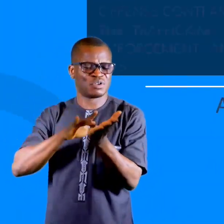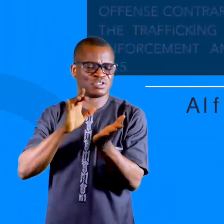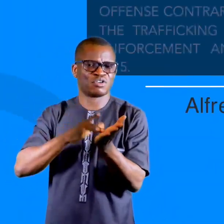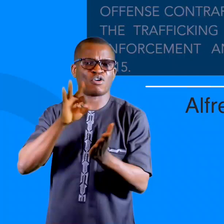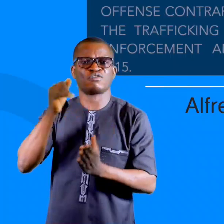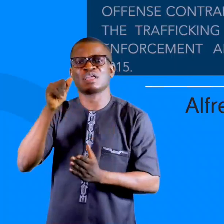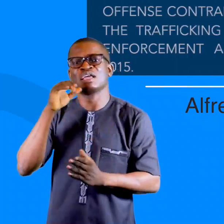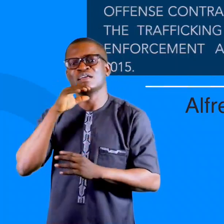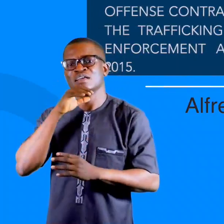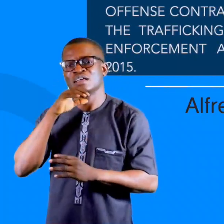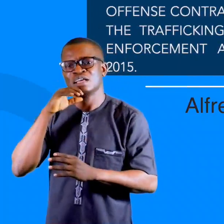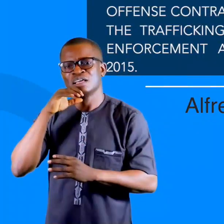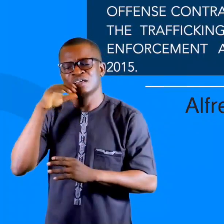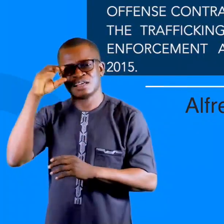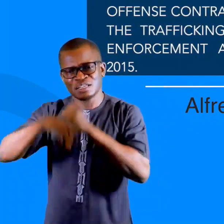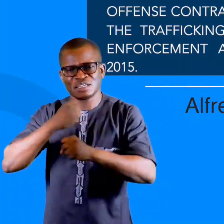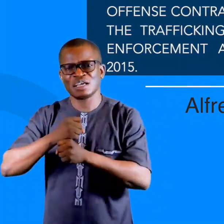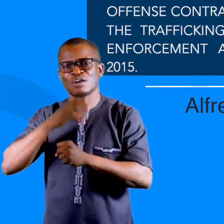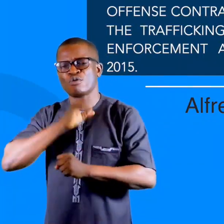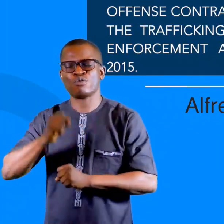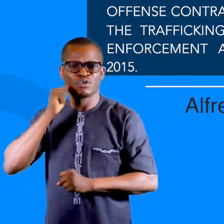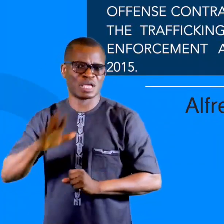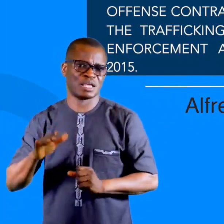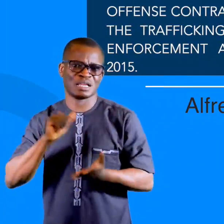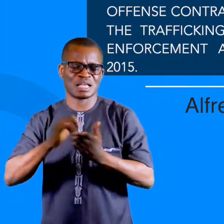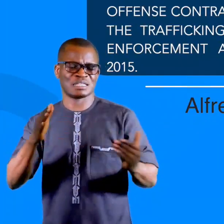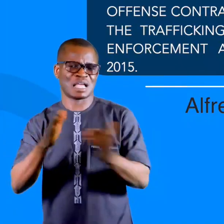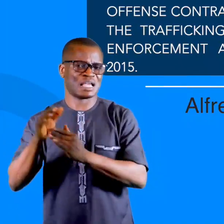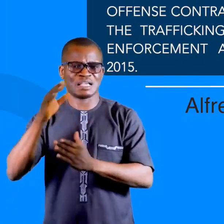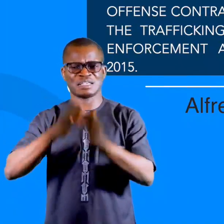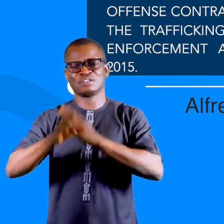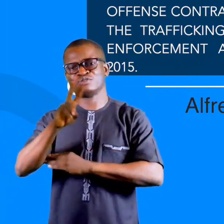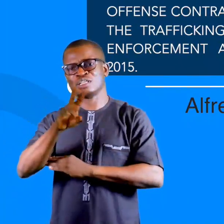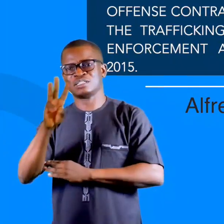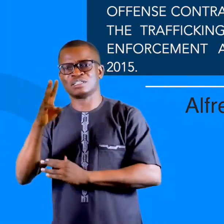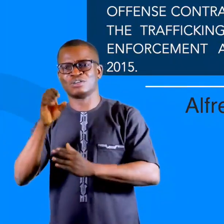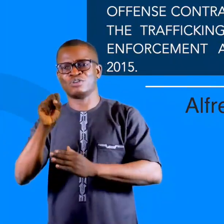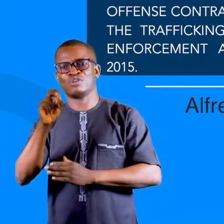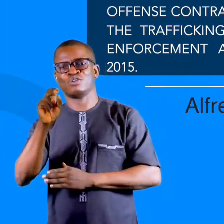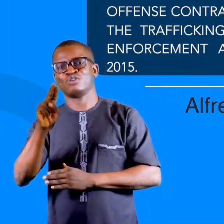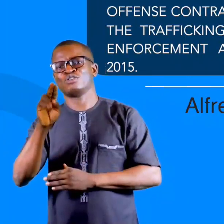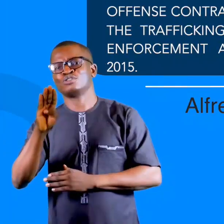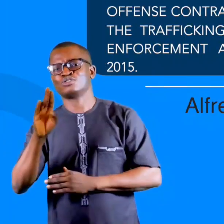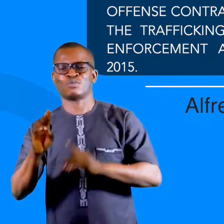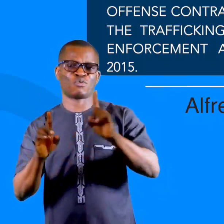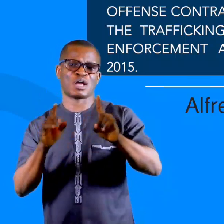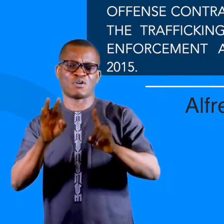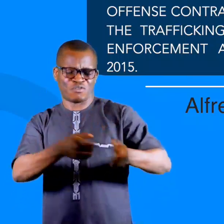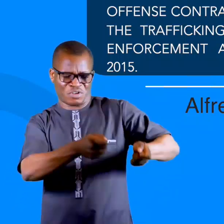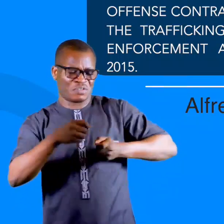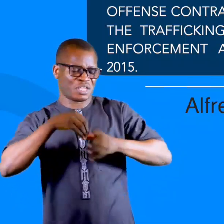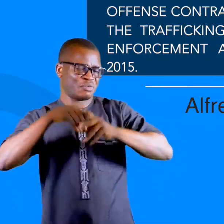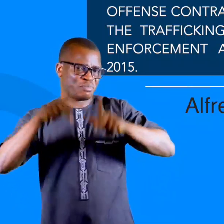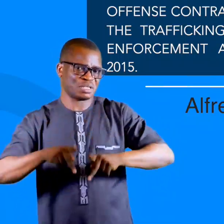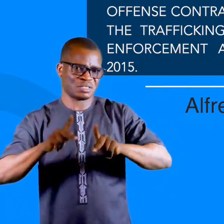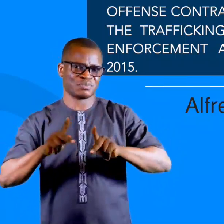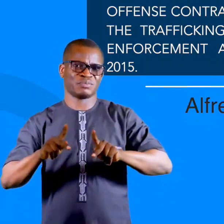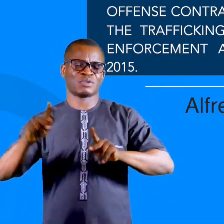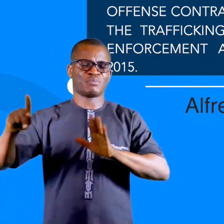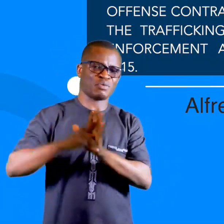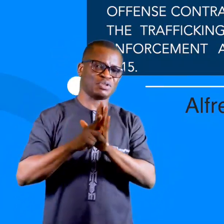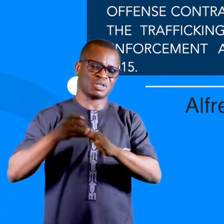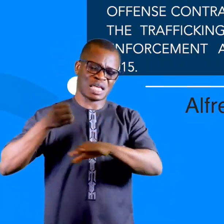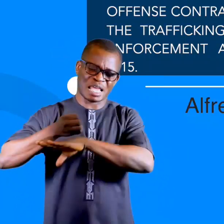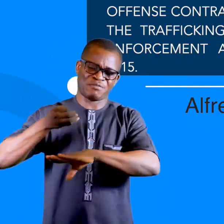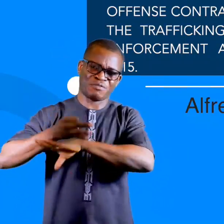sexual exploitation of a 10-year-old girl, an offense contrary to Section 26, Subsection 1 of the Trafficking in